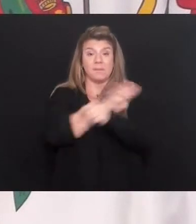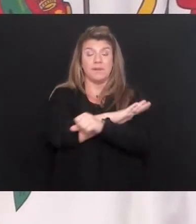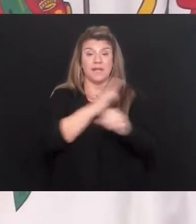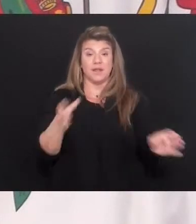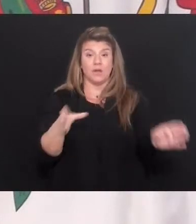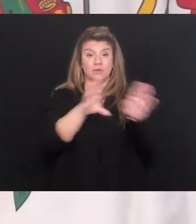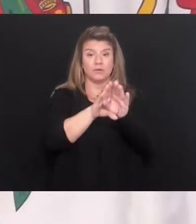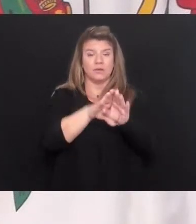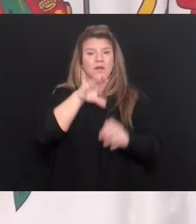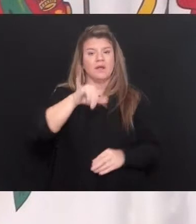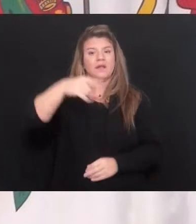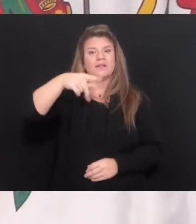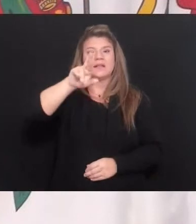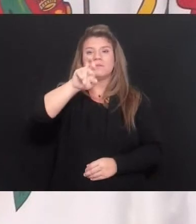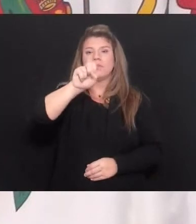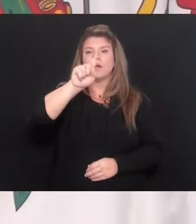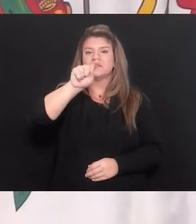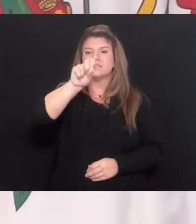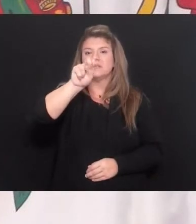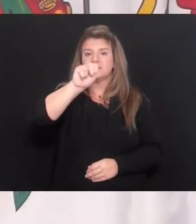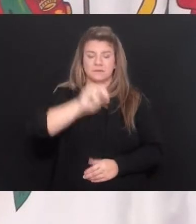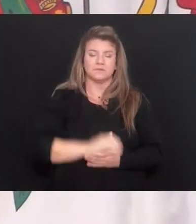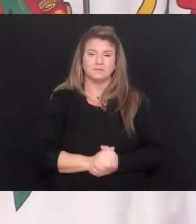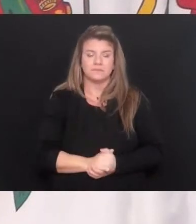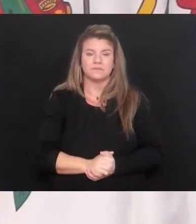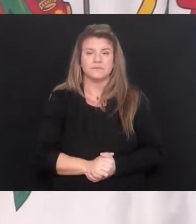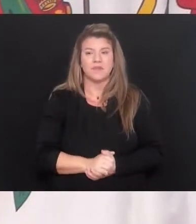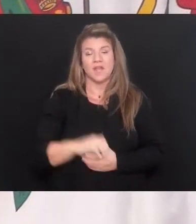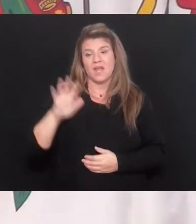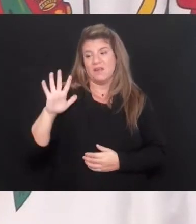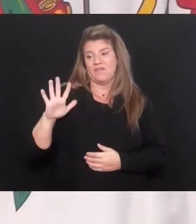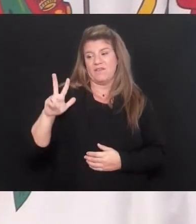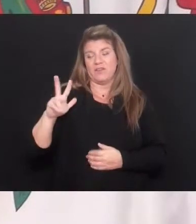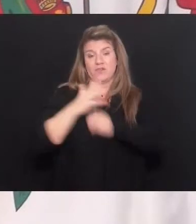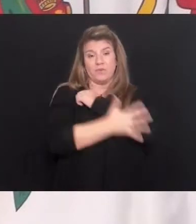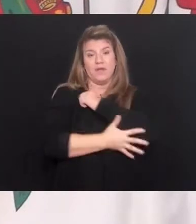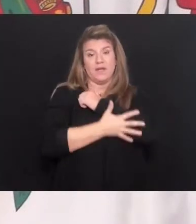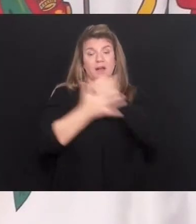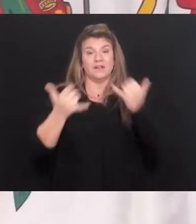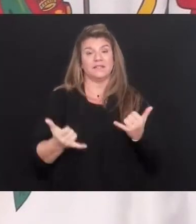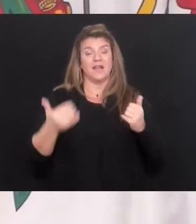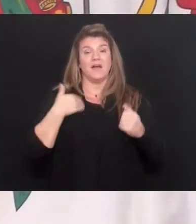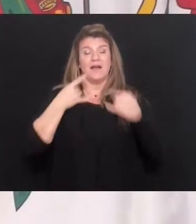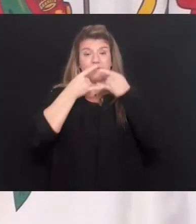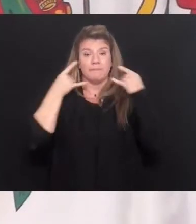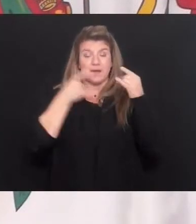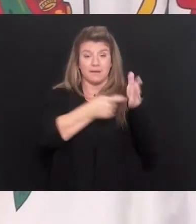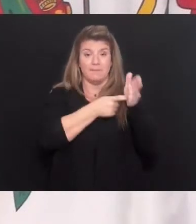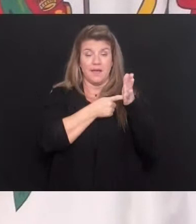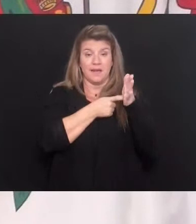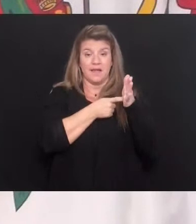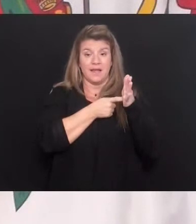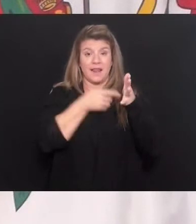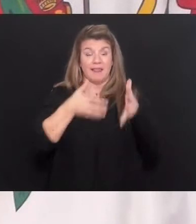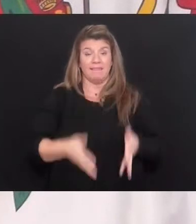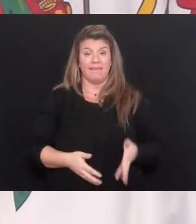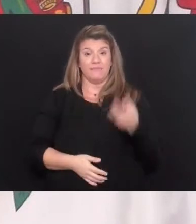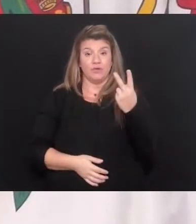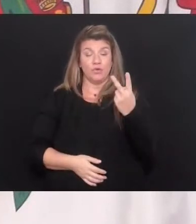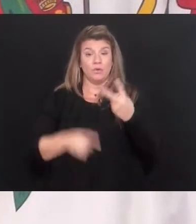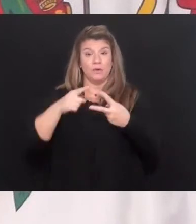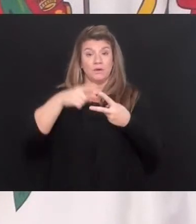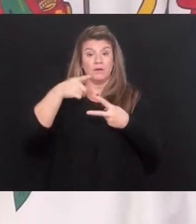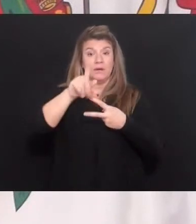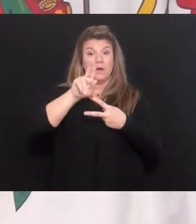closed, that's Preston County. There are 53 counties now that have mask mandates. The only 2 that don't are Putnam